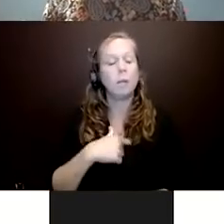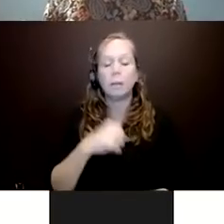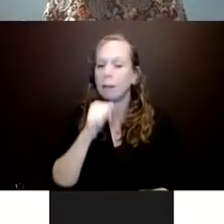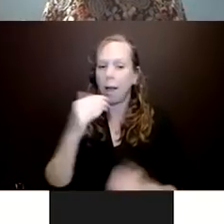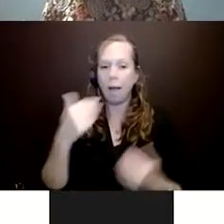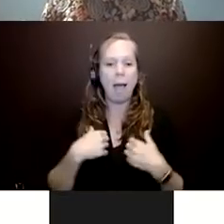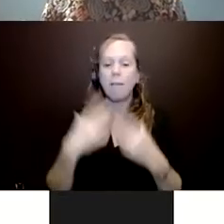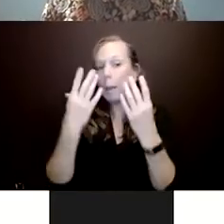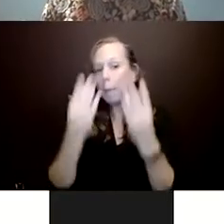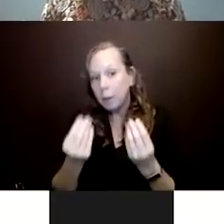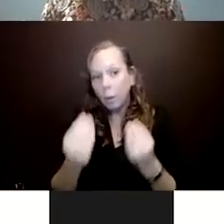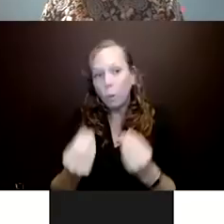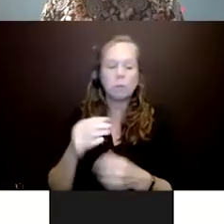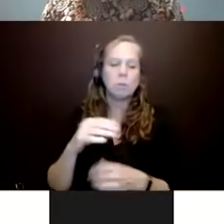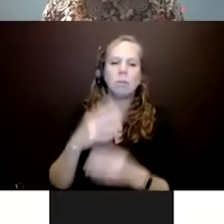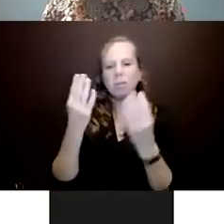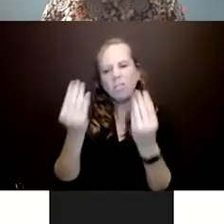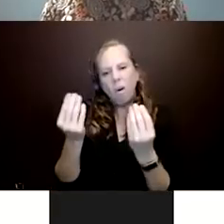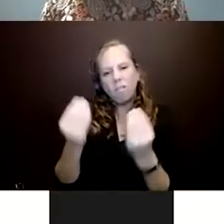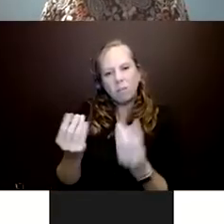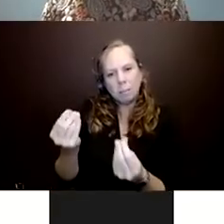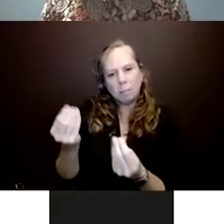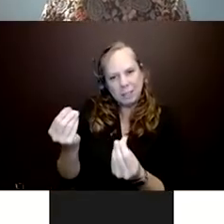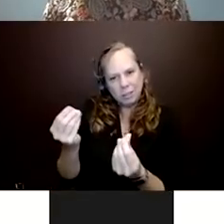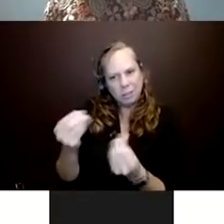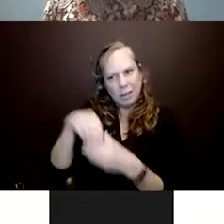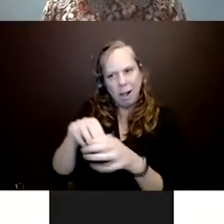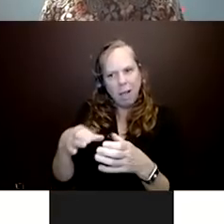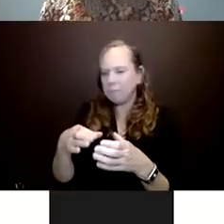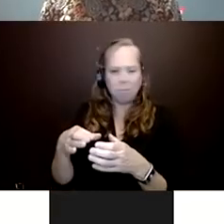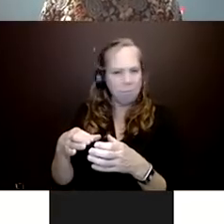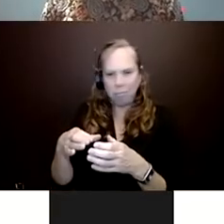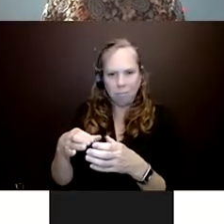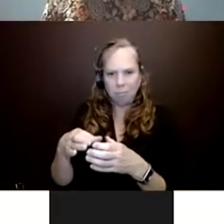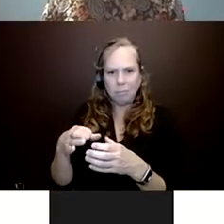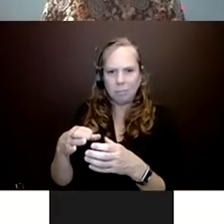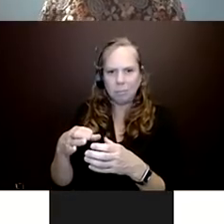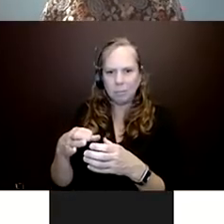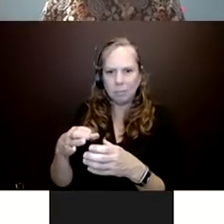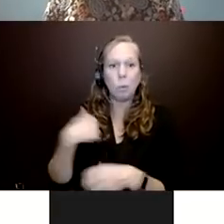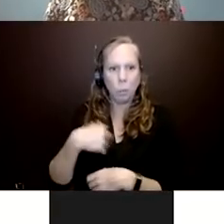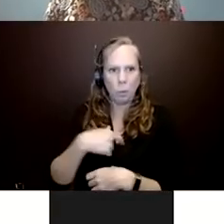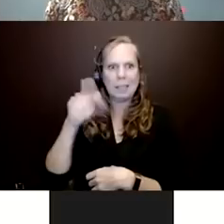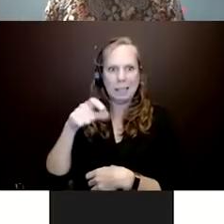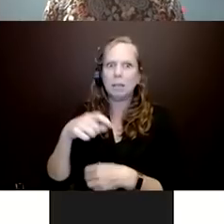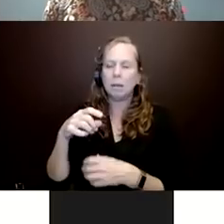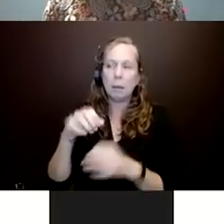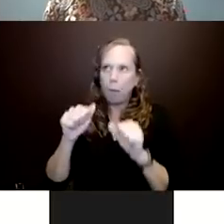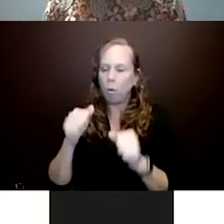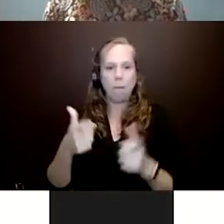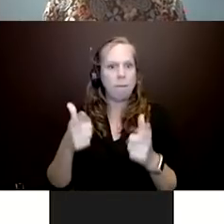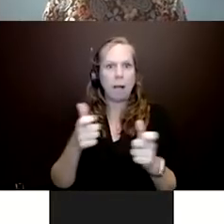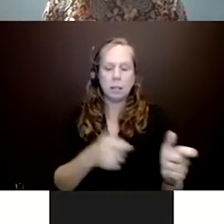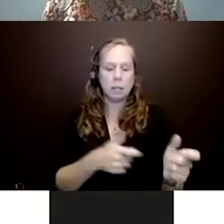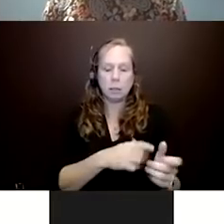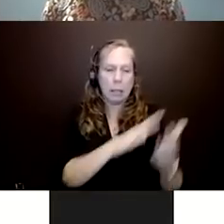soft materials in our classrooms because we need to be able to quickly and easily clean those material or those rooms.